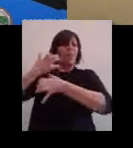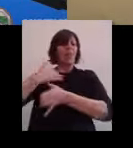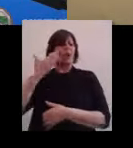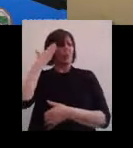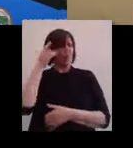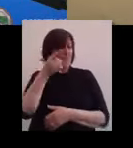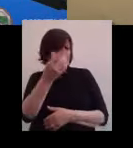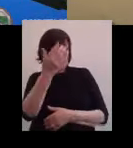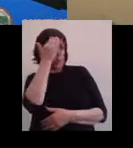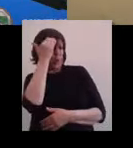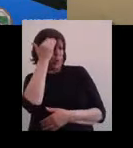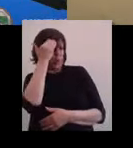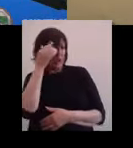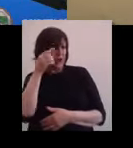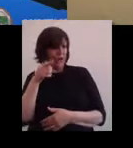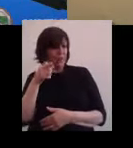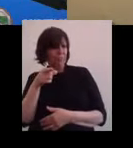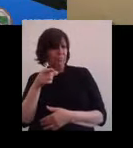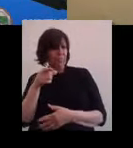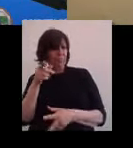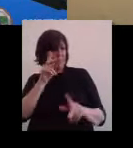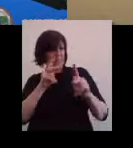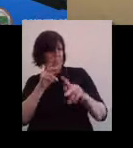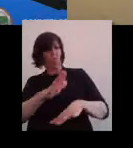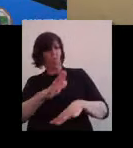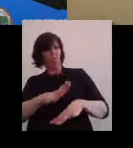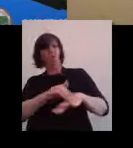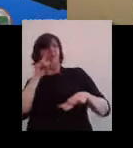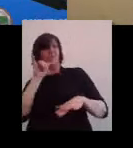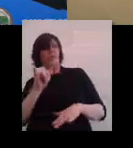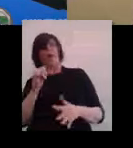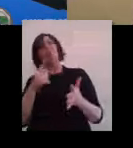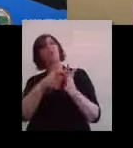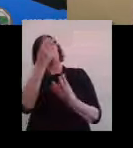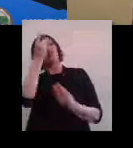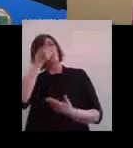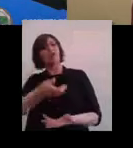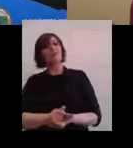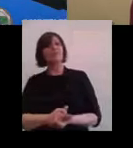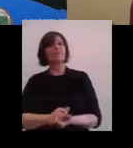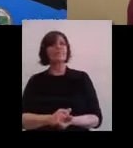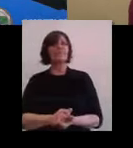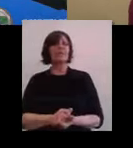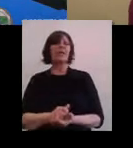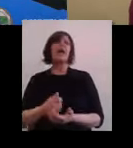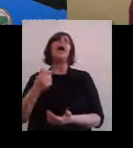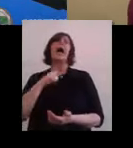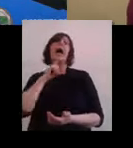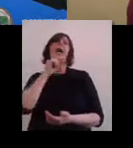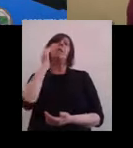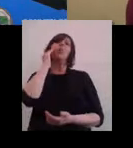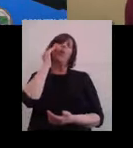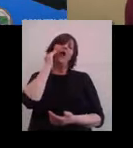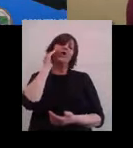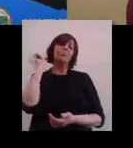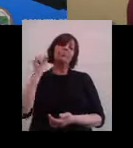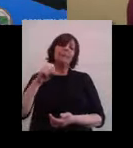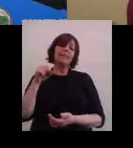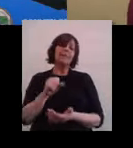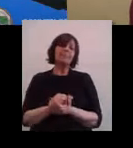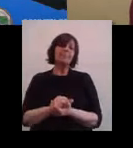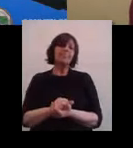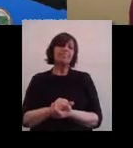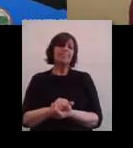these calls for this event, and if so, what your thoughts were on it. Well, I certainly am aware. We've been advised about these